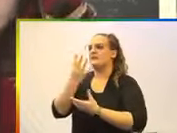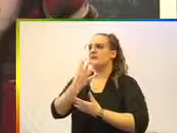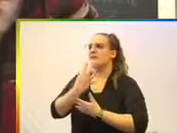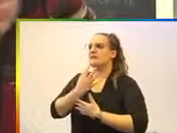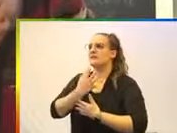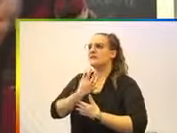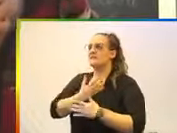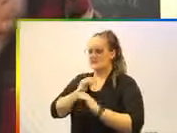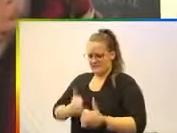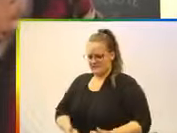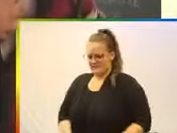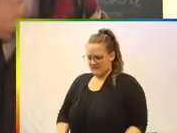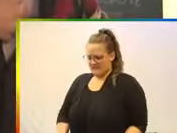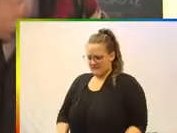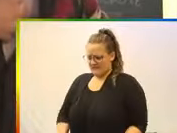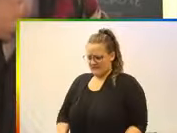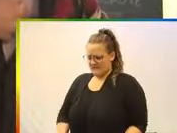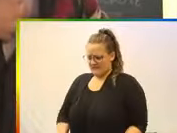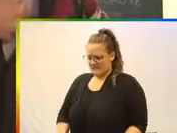life has